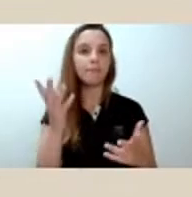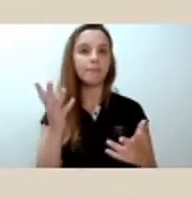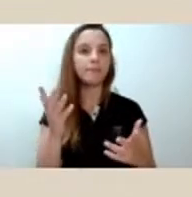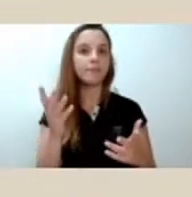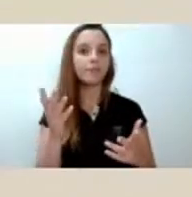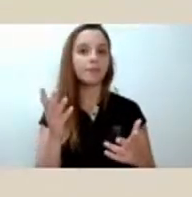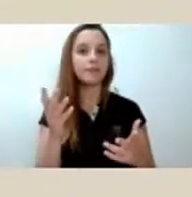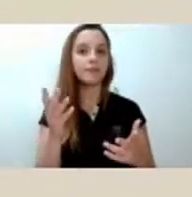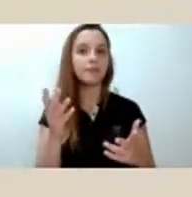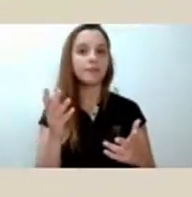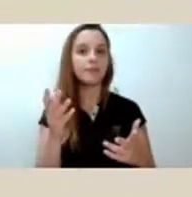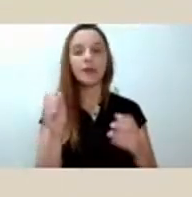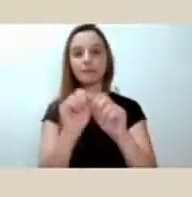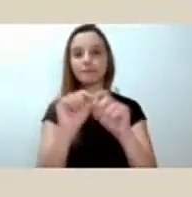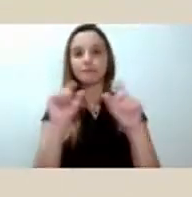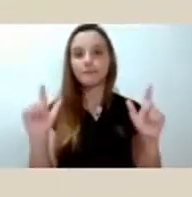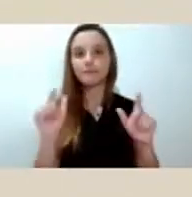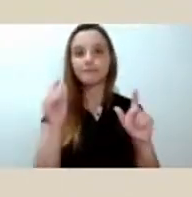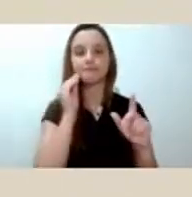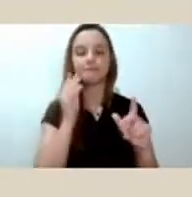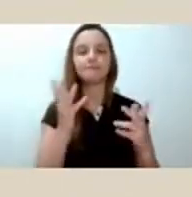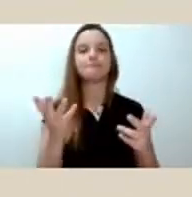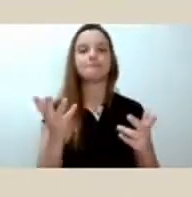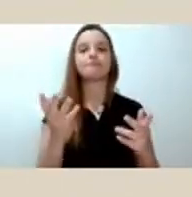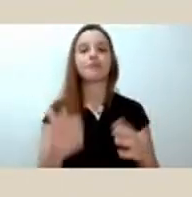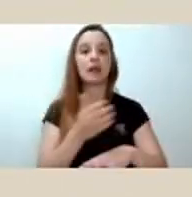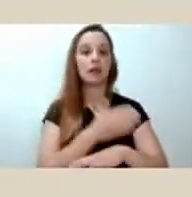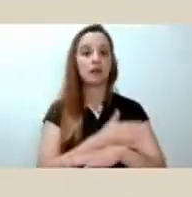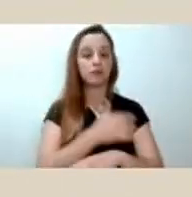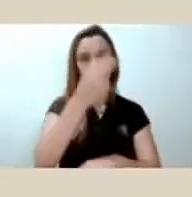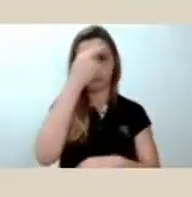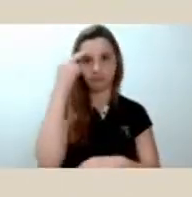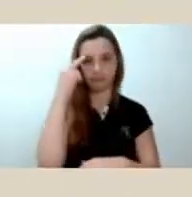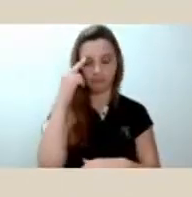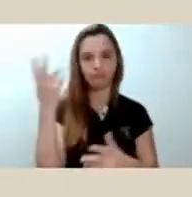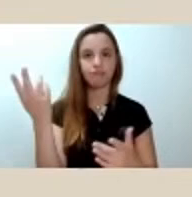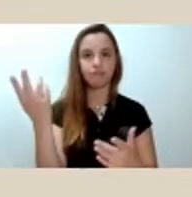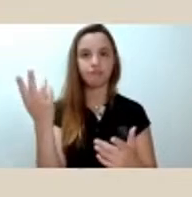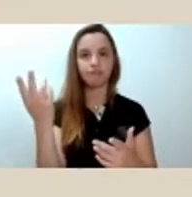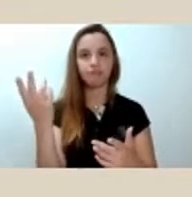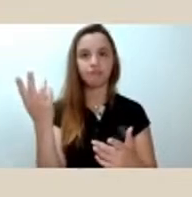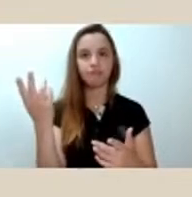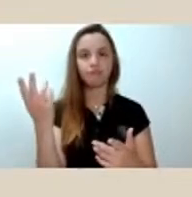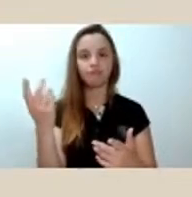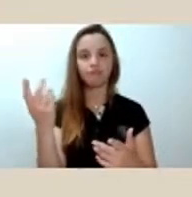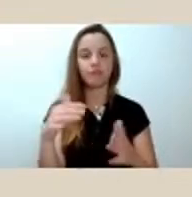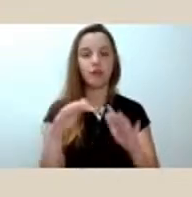actually? So before biasing these actually algorithms.